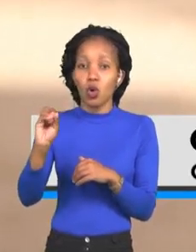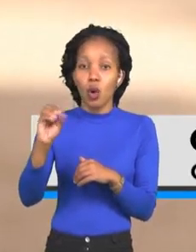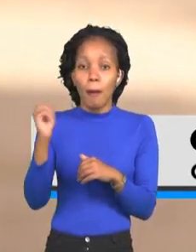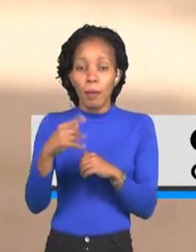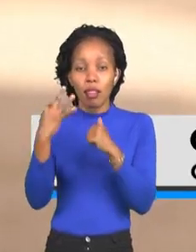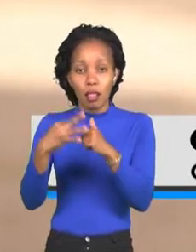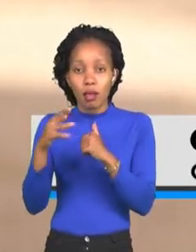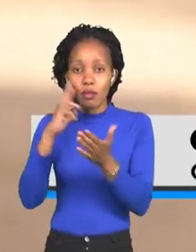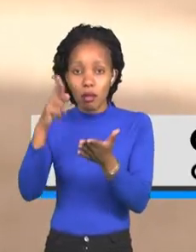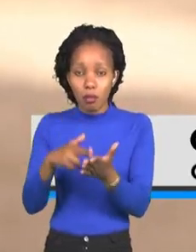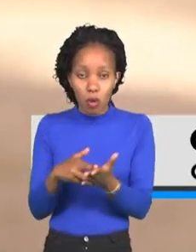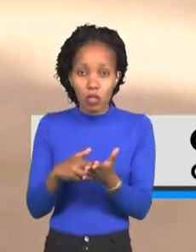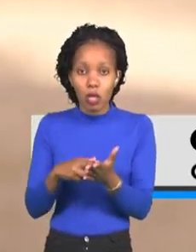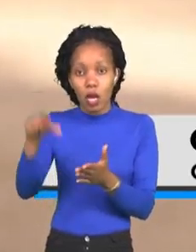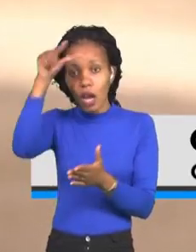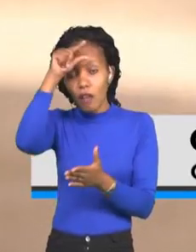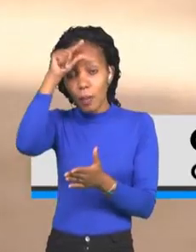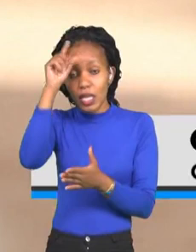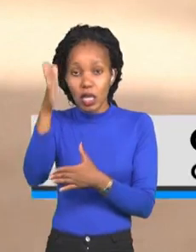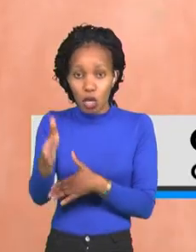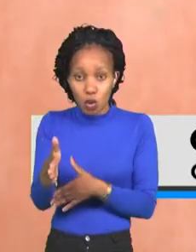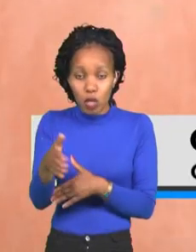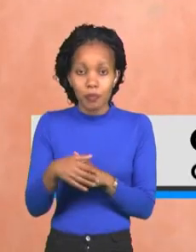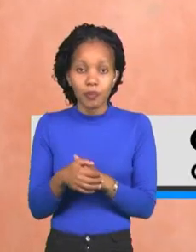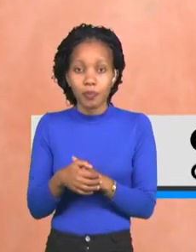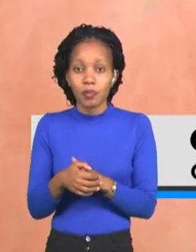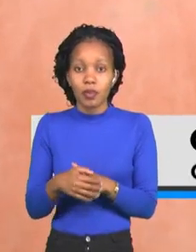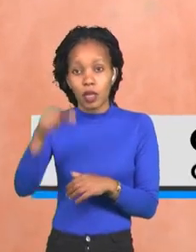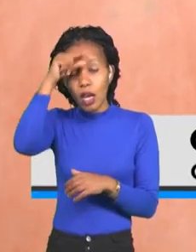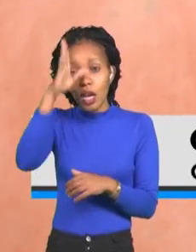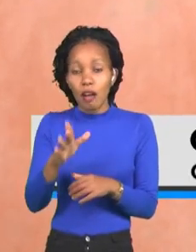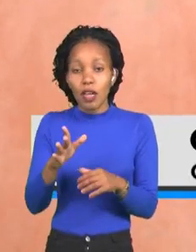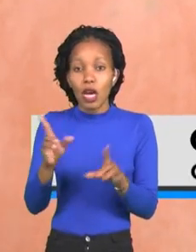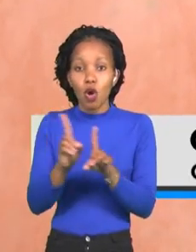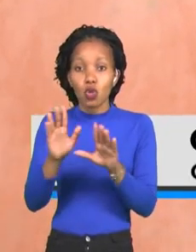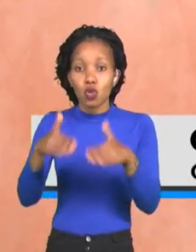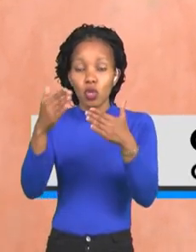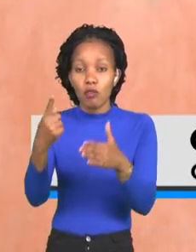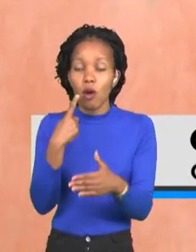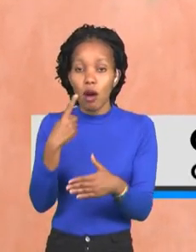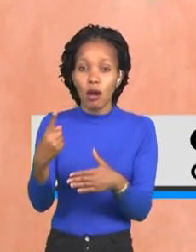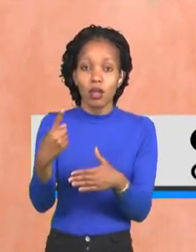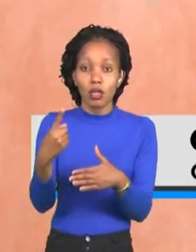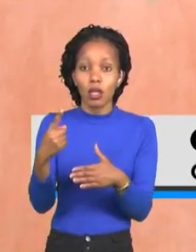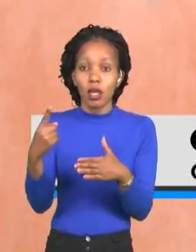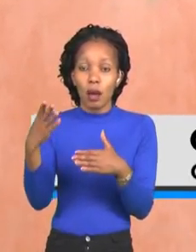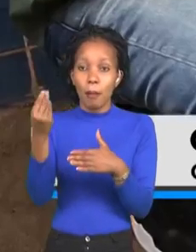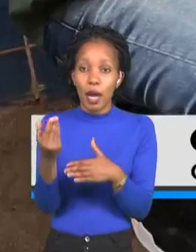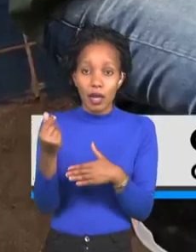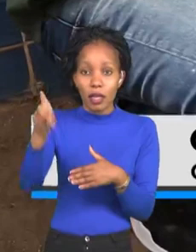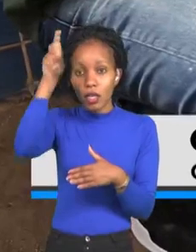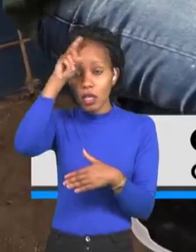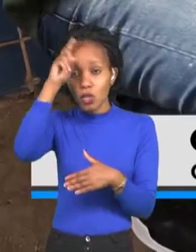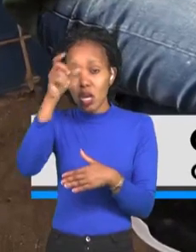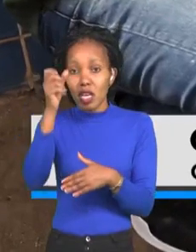by the government's veterinary directorate. The Red Sea governor even offered £100 Egyptian award to those who capture and